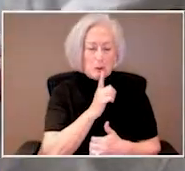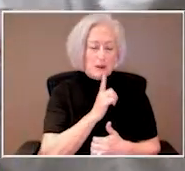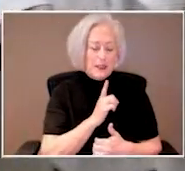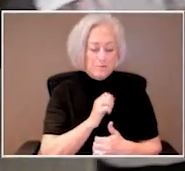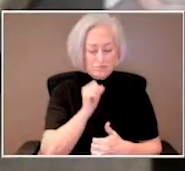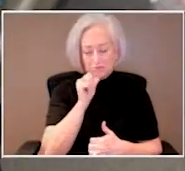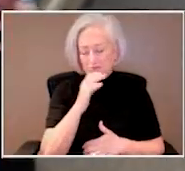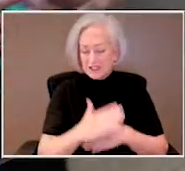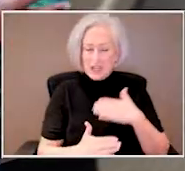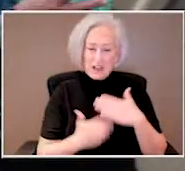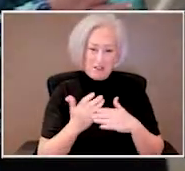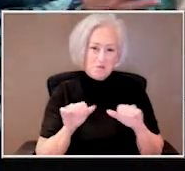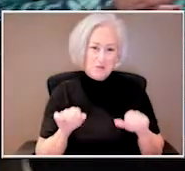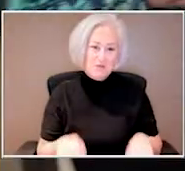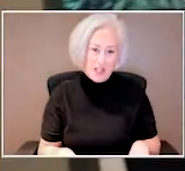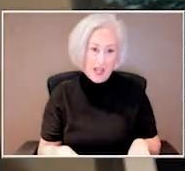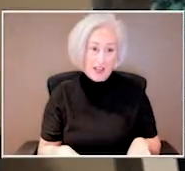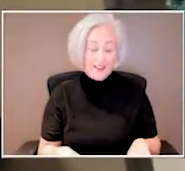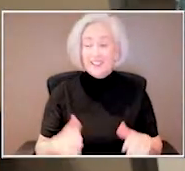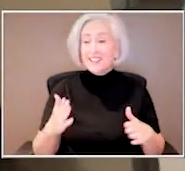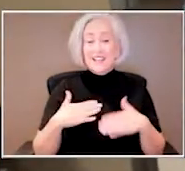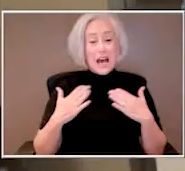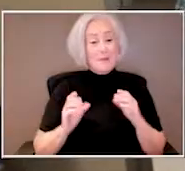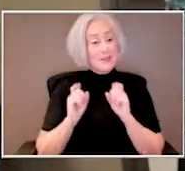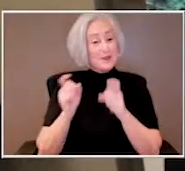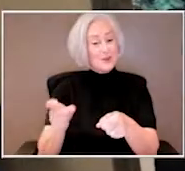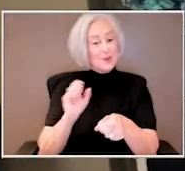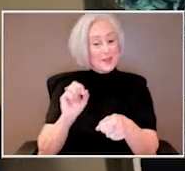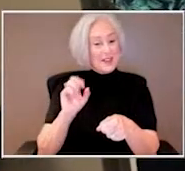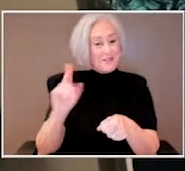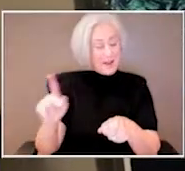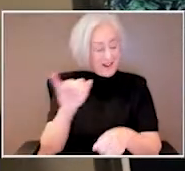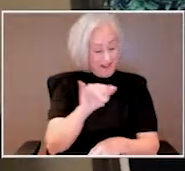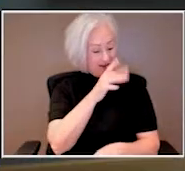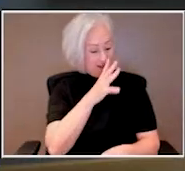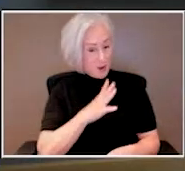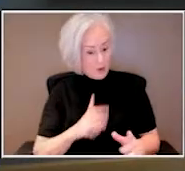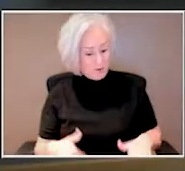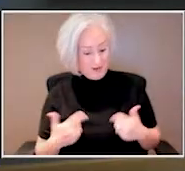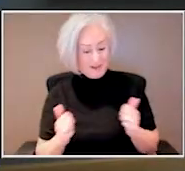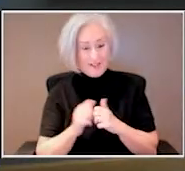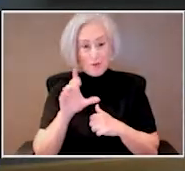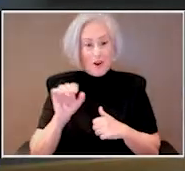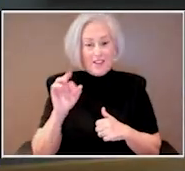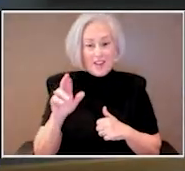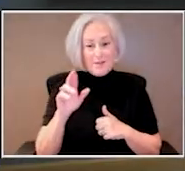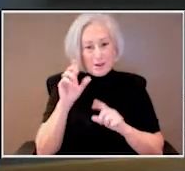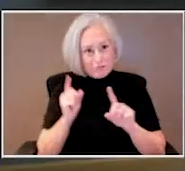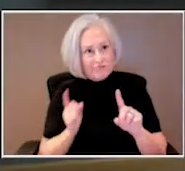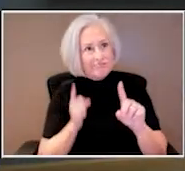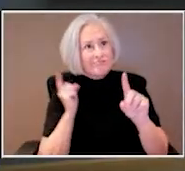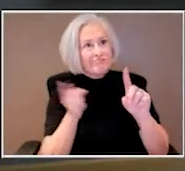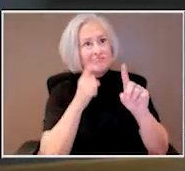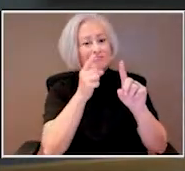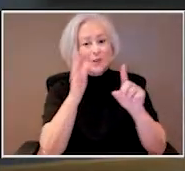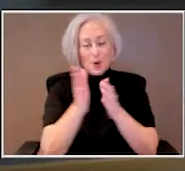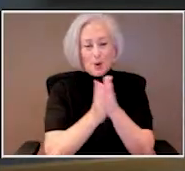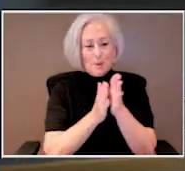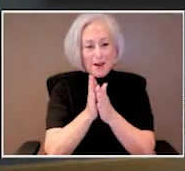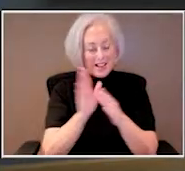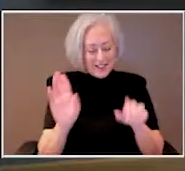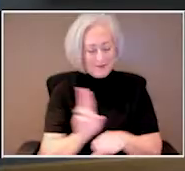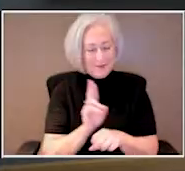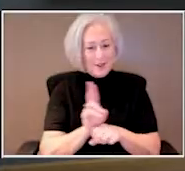happy to be giving back. This woman living with cancer is pursuing her passion and using her art to brighten up her